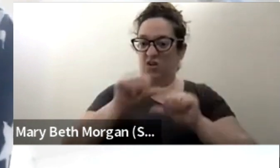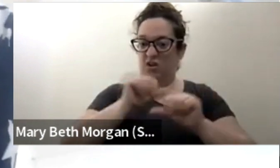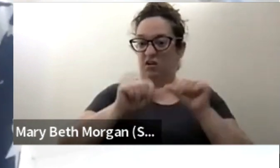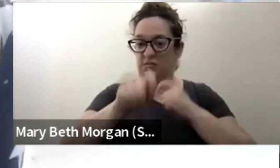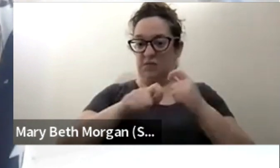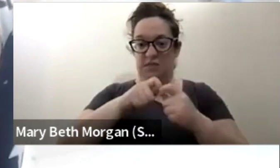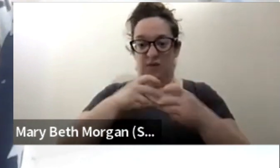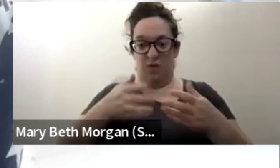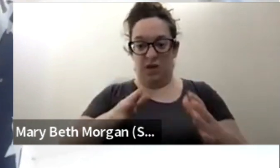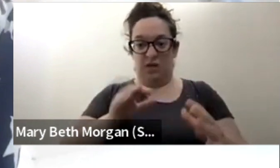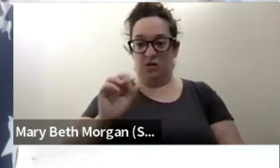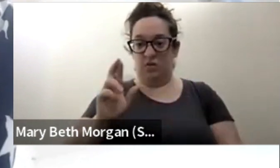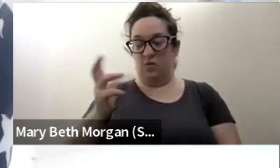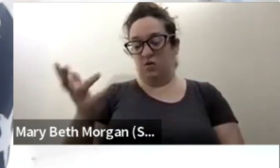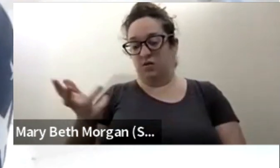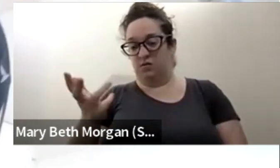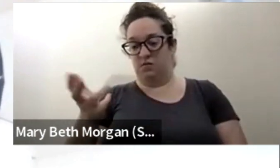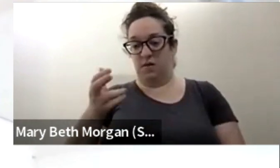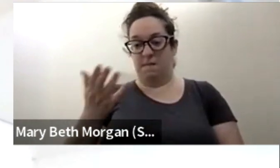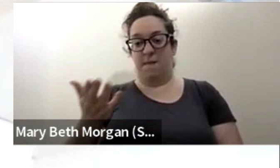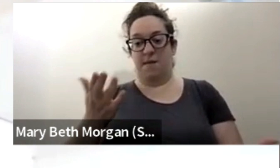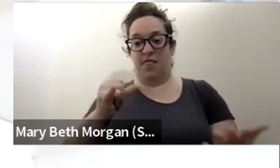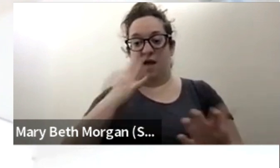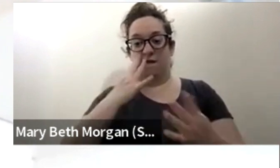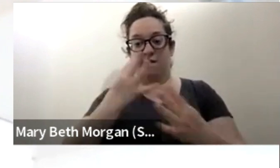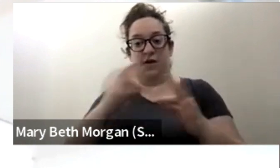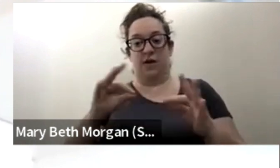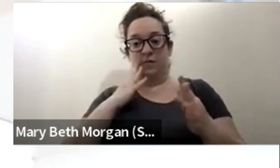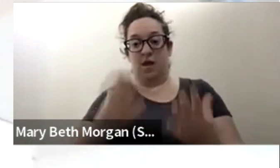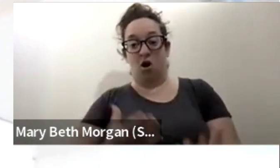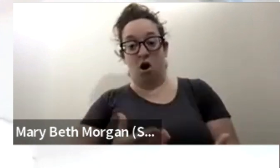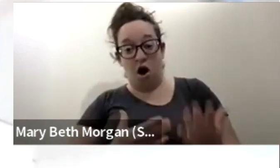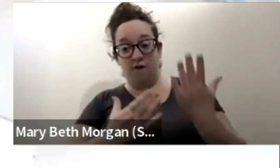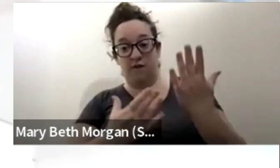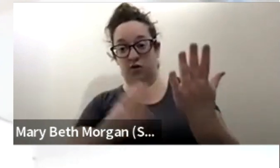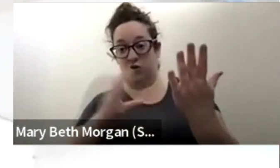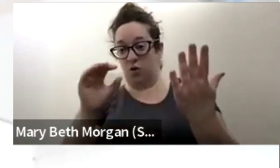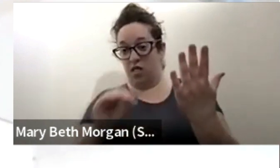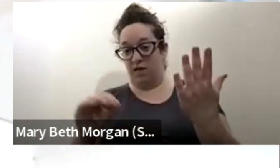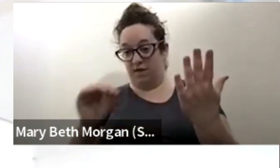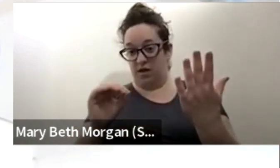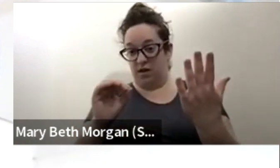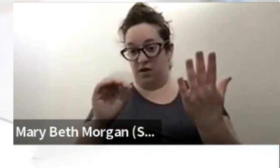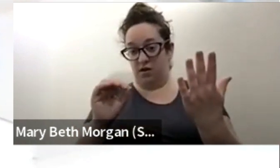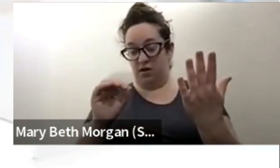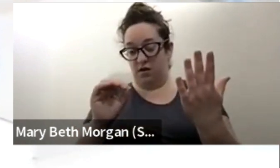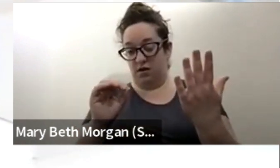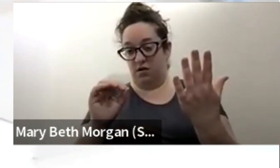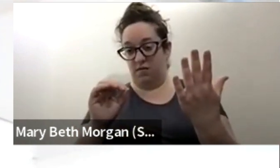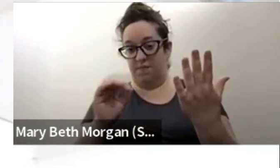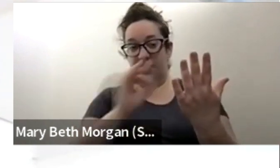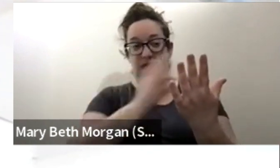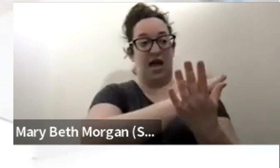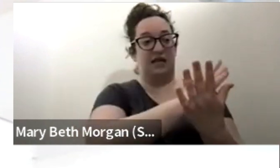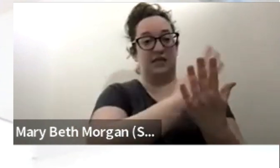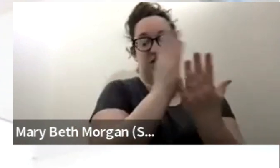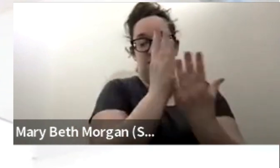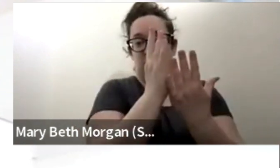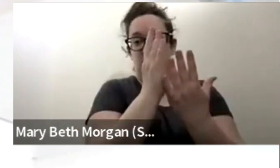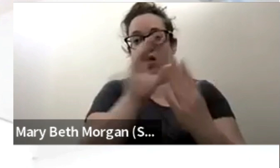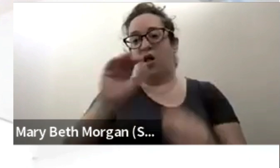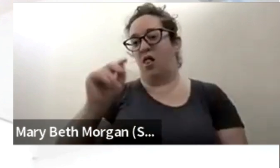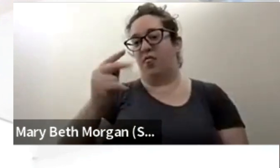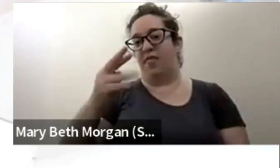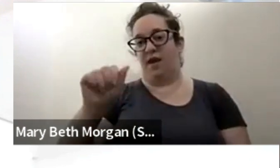who free each other in particular ways. And maybe that freedom is being offered to Olivia and to Orsino at the end